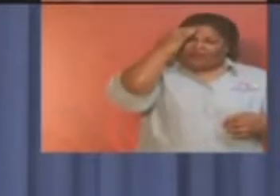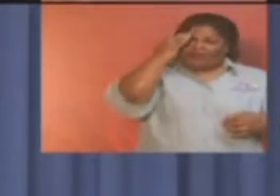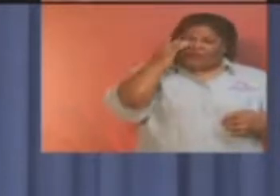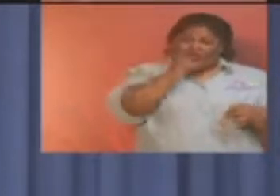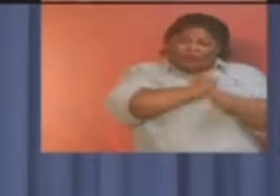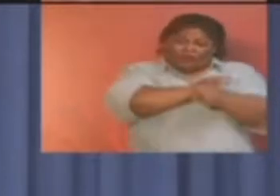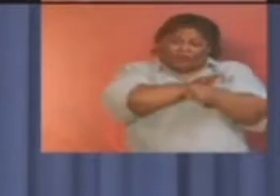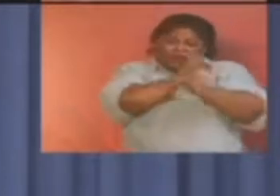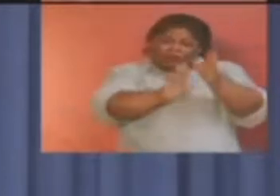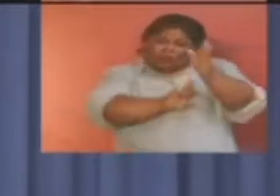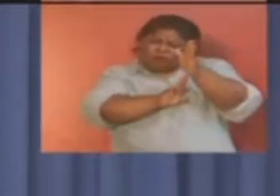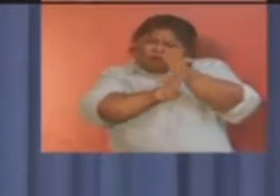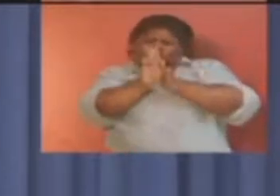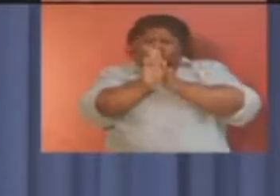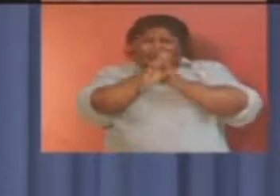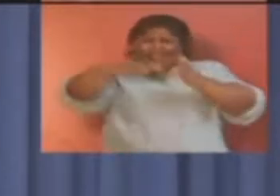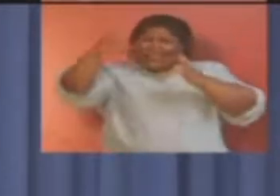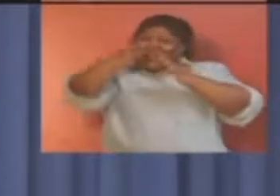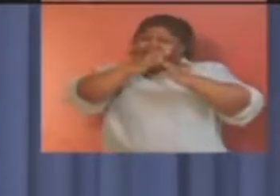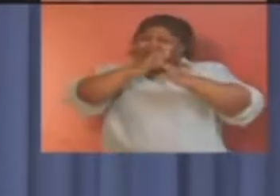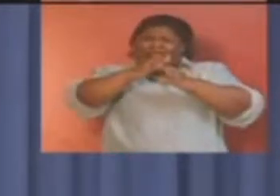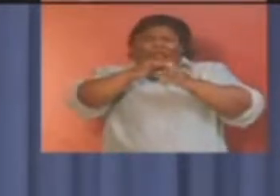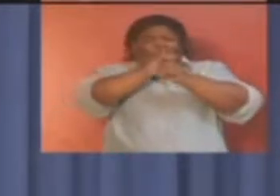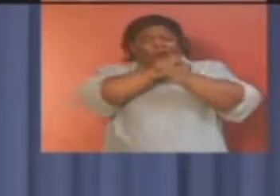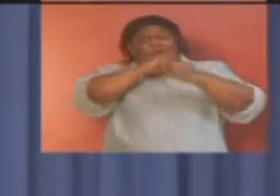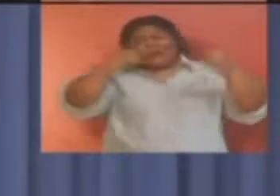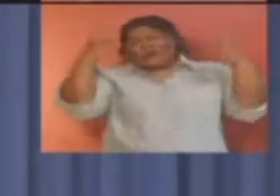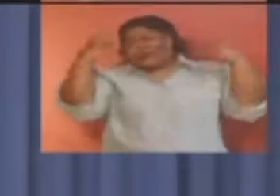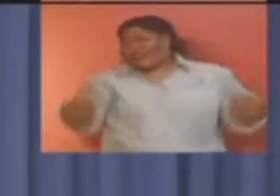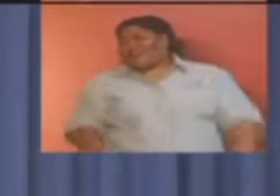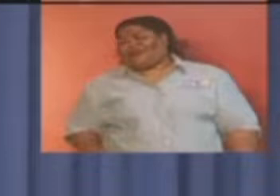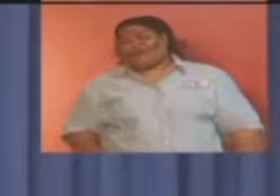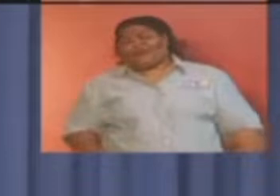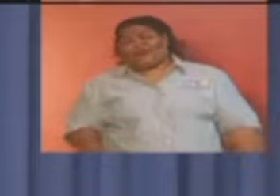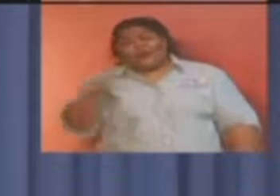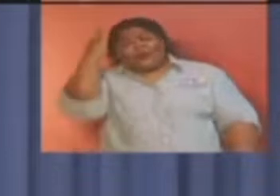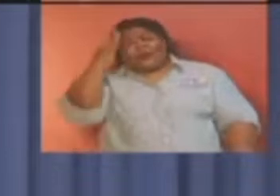infection is much, much too high, and it will have a certain consequence.